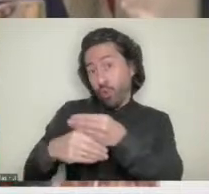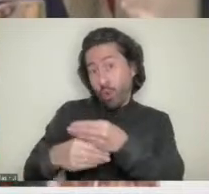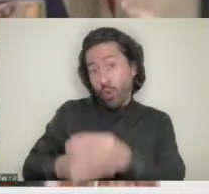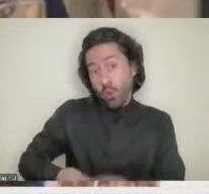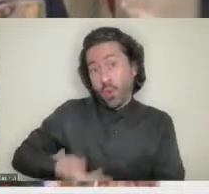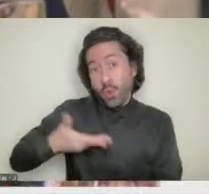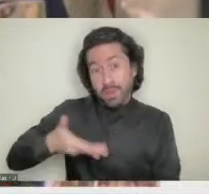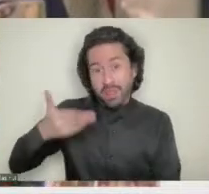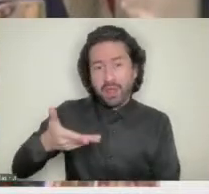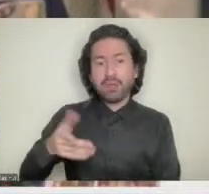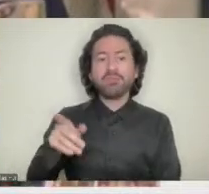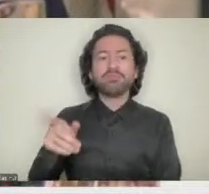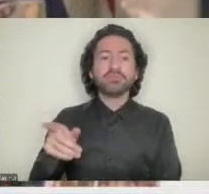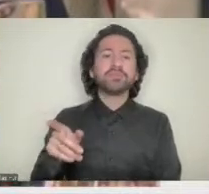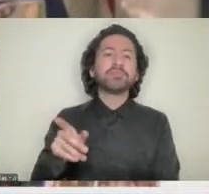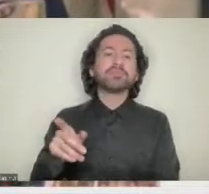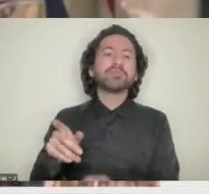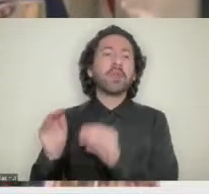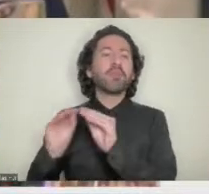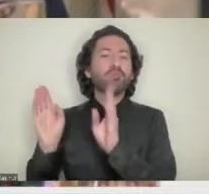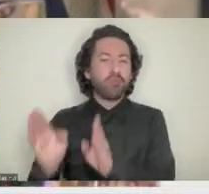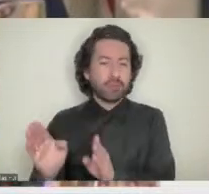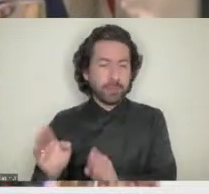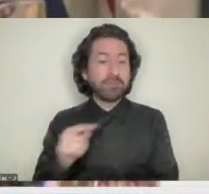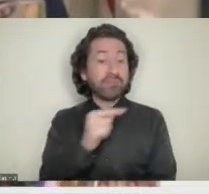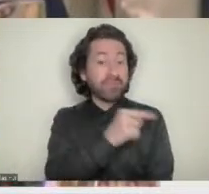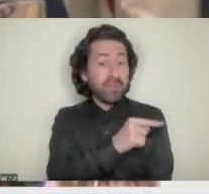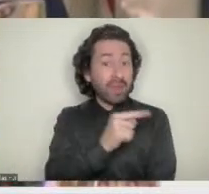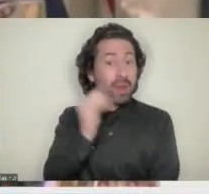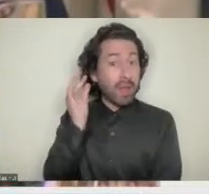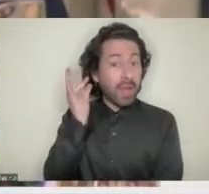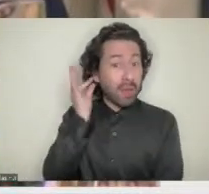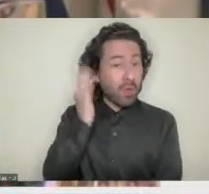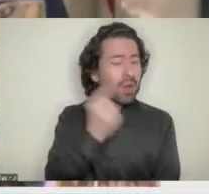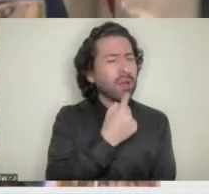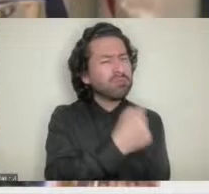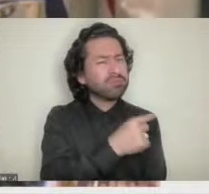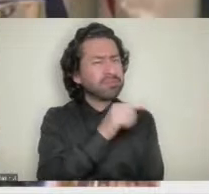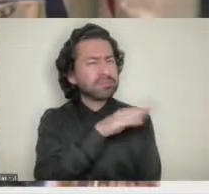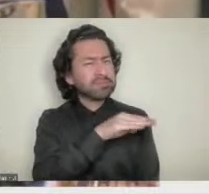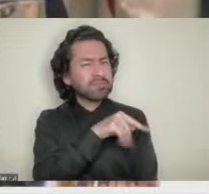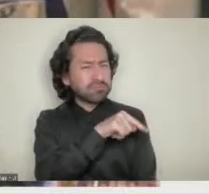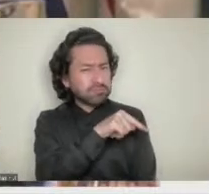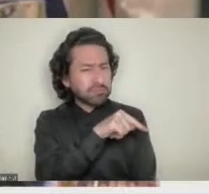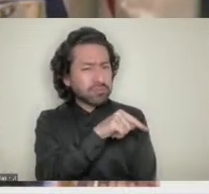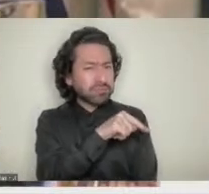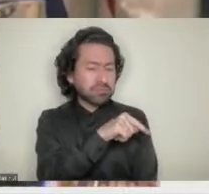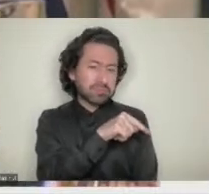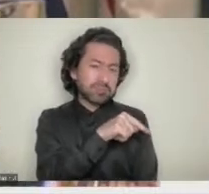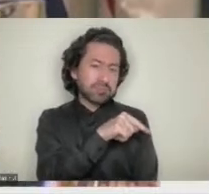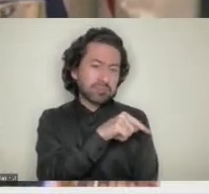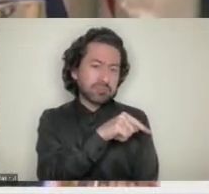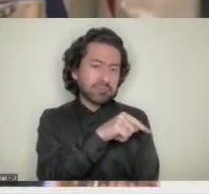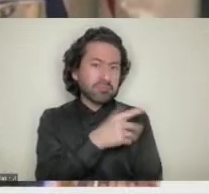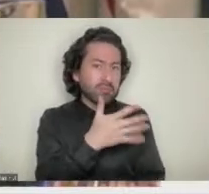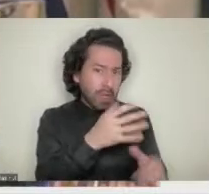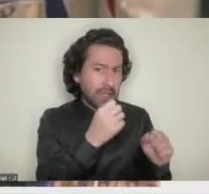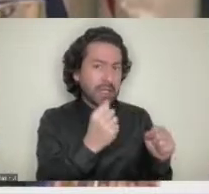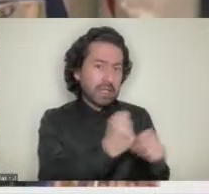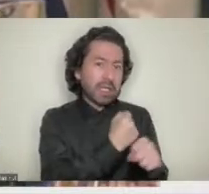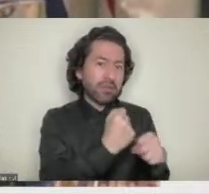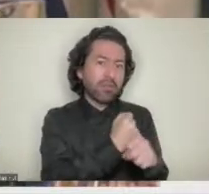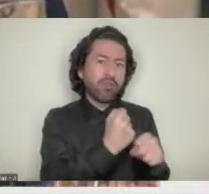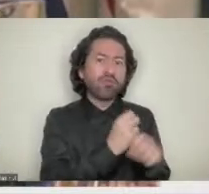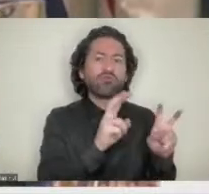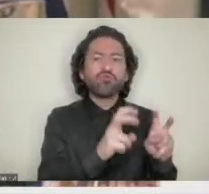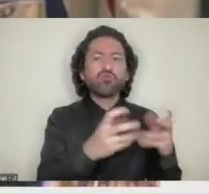Excellent, particularly those of Professor Barr. Claudia, one question. You could elaborate on what you've been